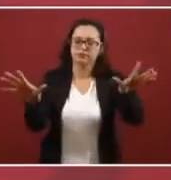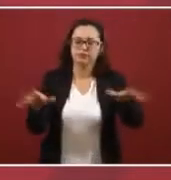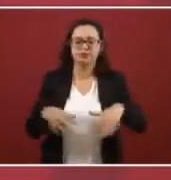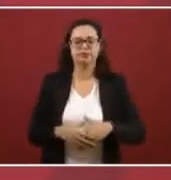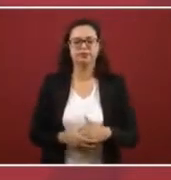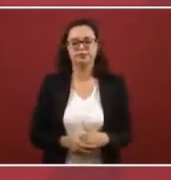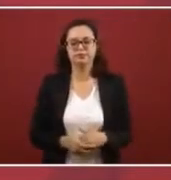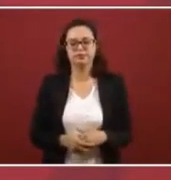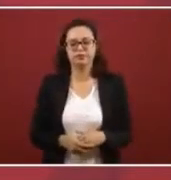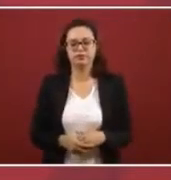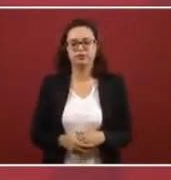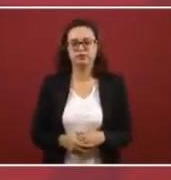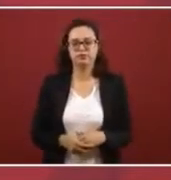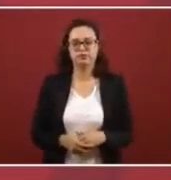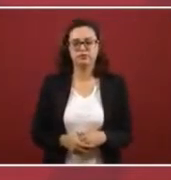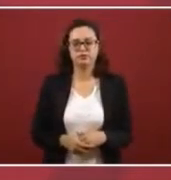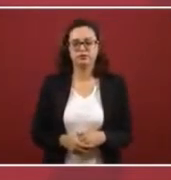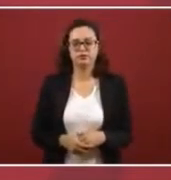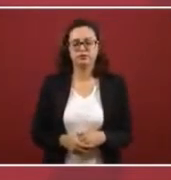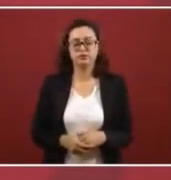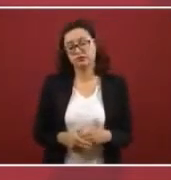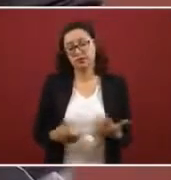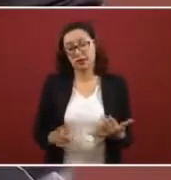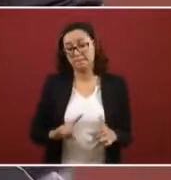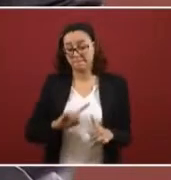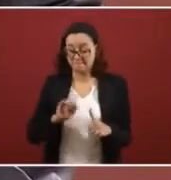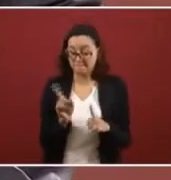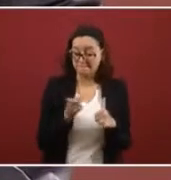step was the constitution